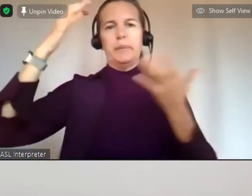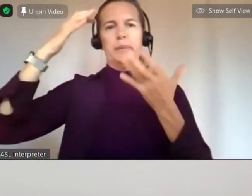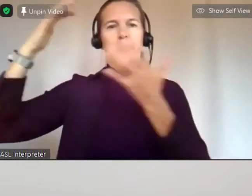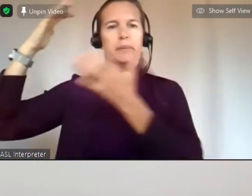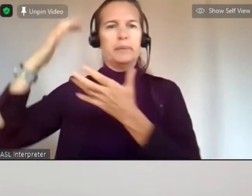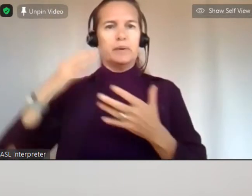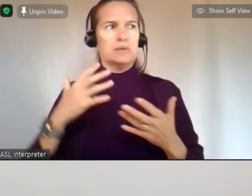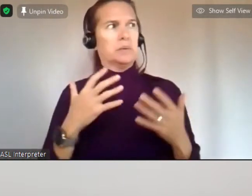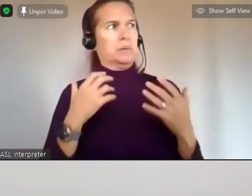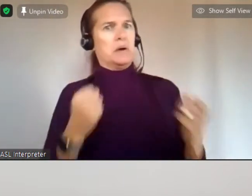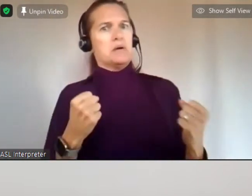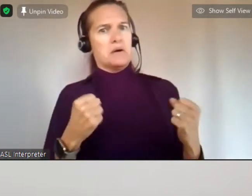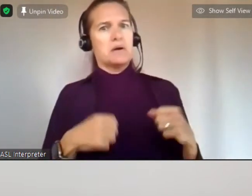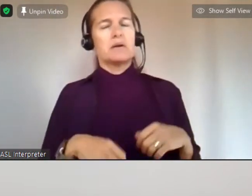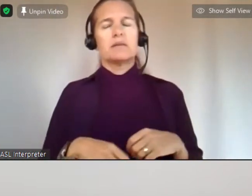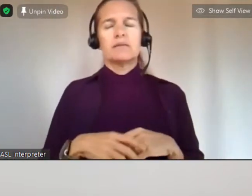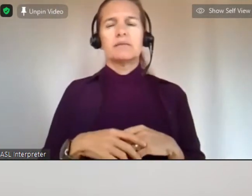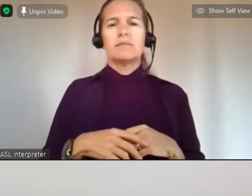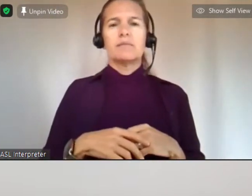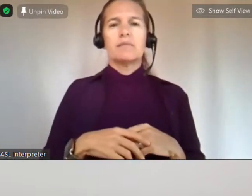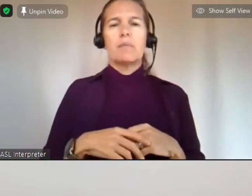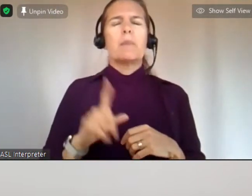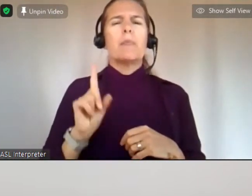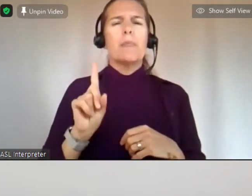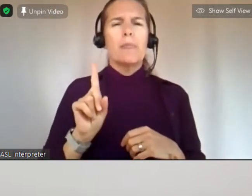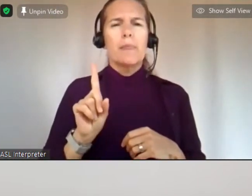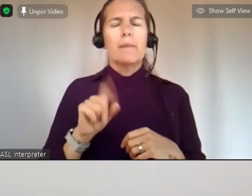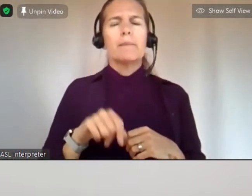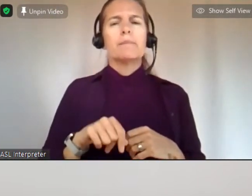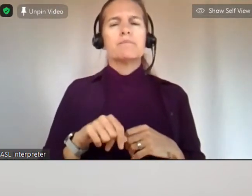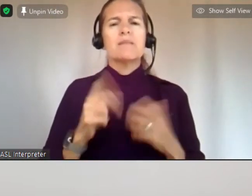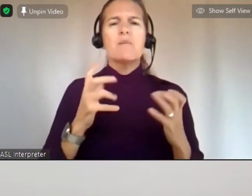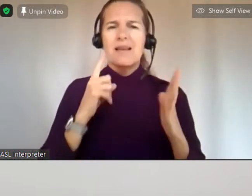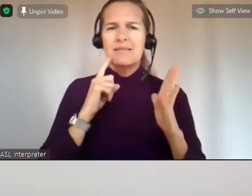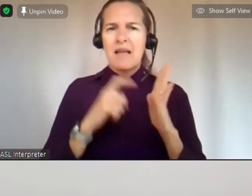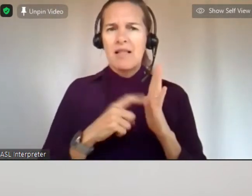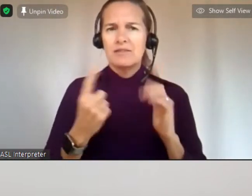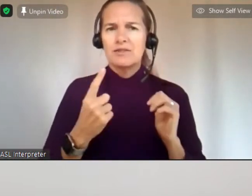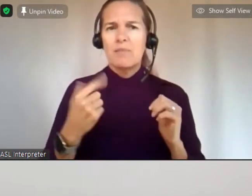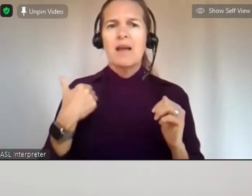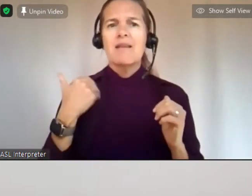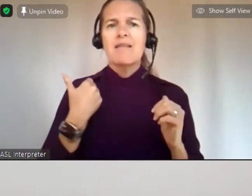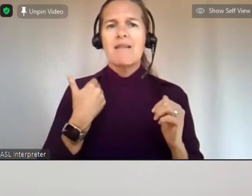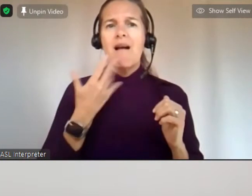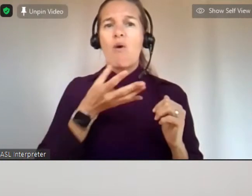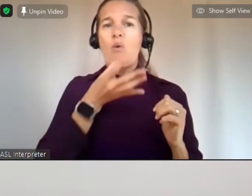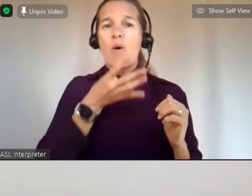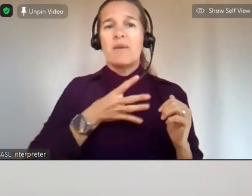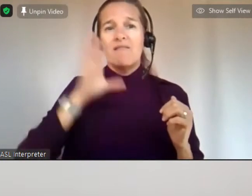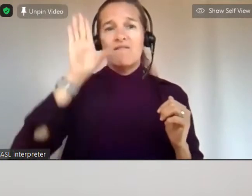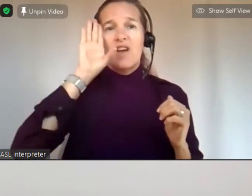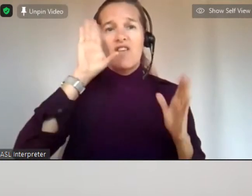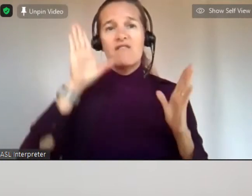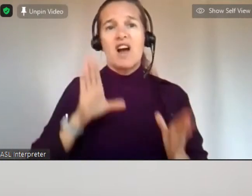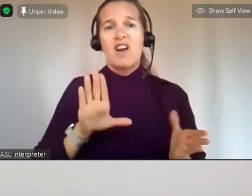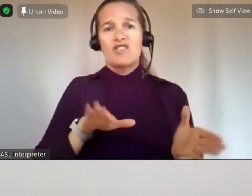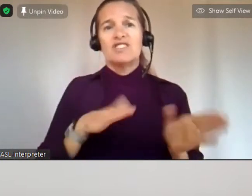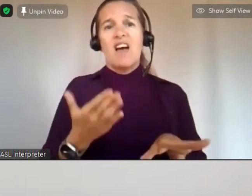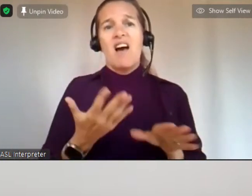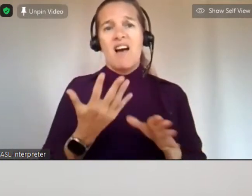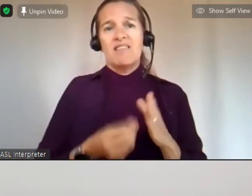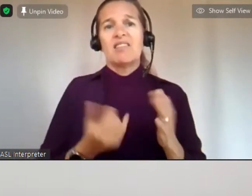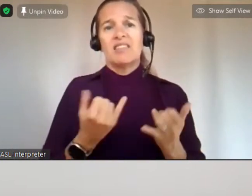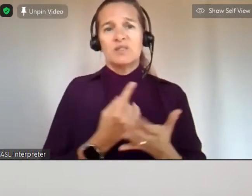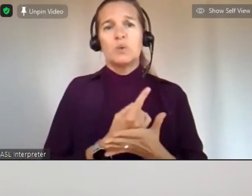anything more, I want to acknowledge that a young woman firefighter gave her life this week to protecting